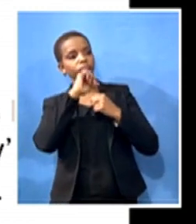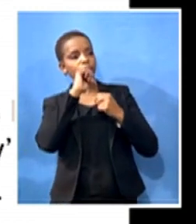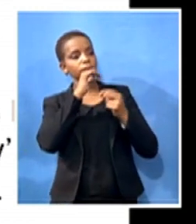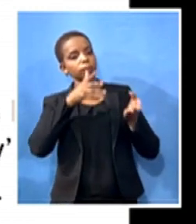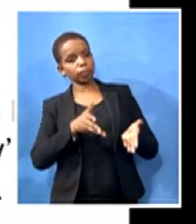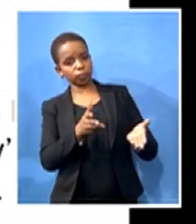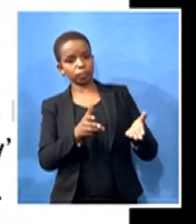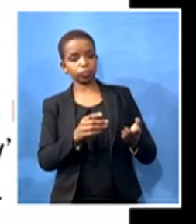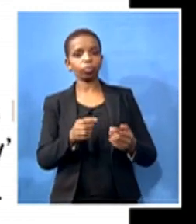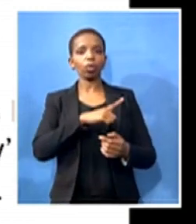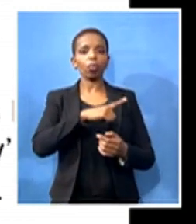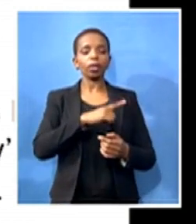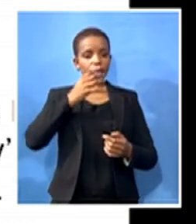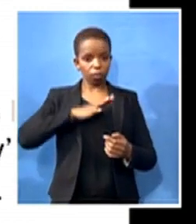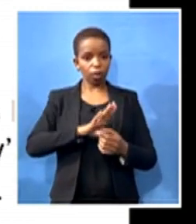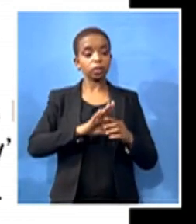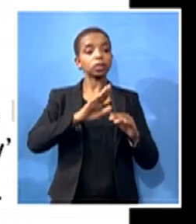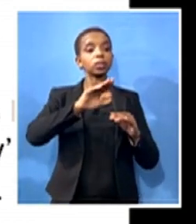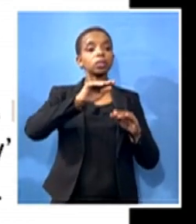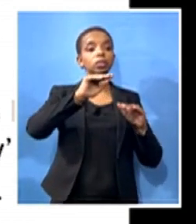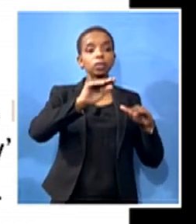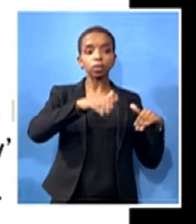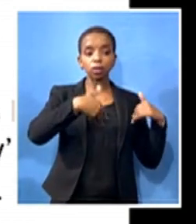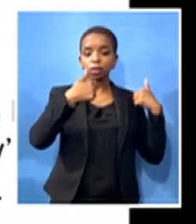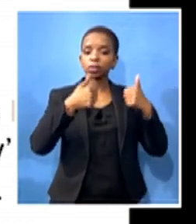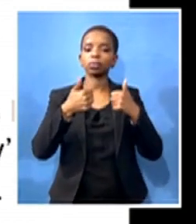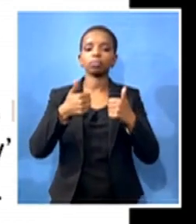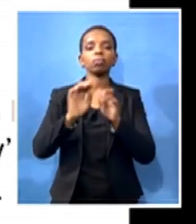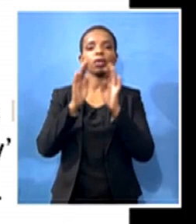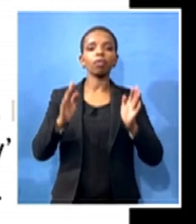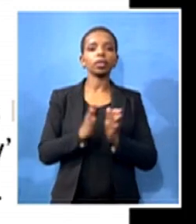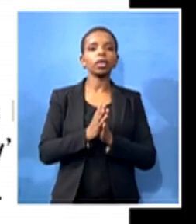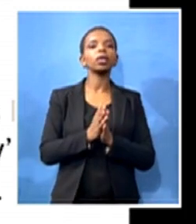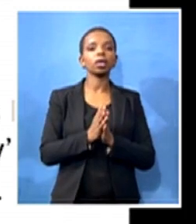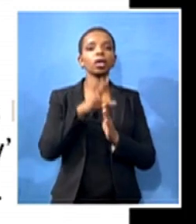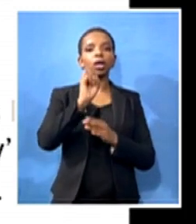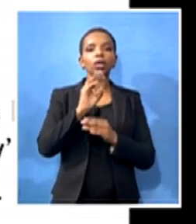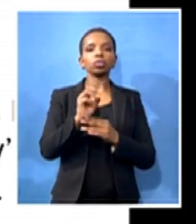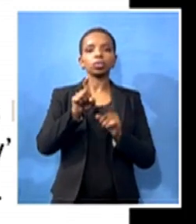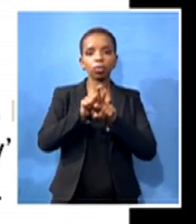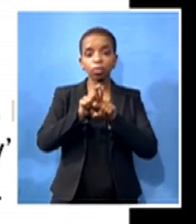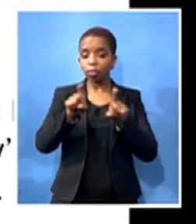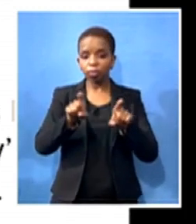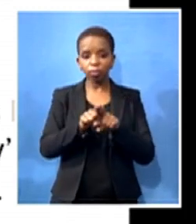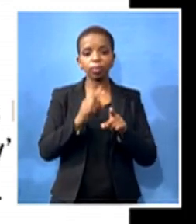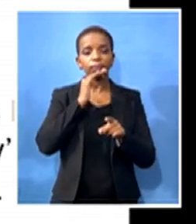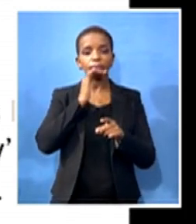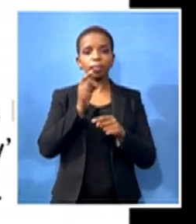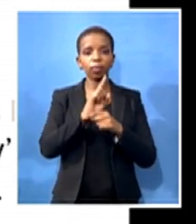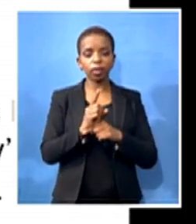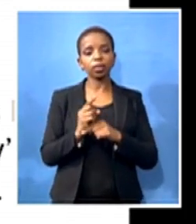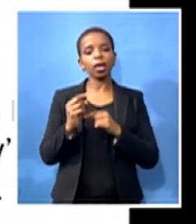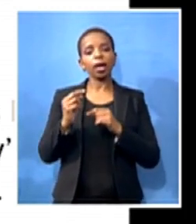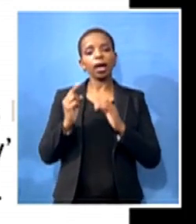So the ideological power of human rights lies in the oscillation between law's order and the desire for a